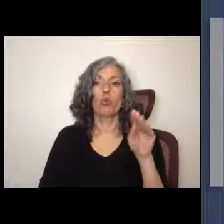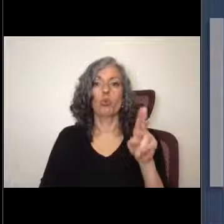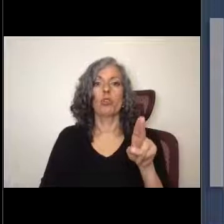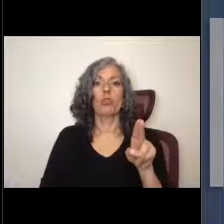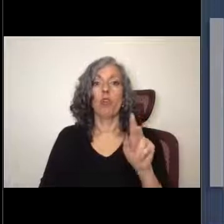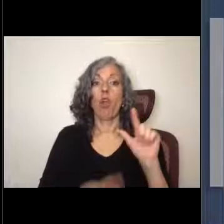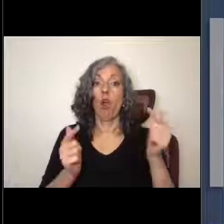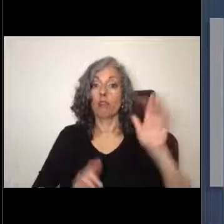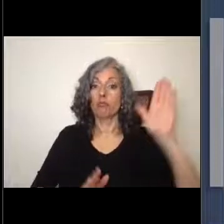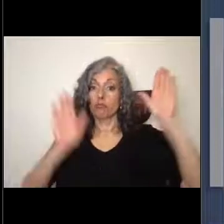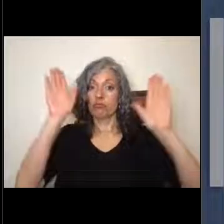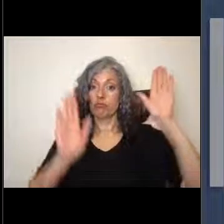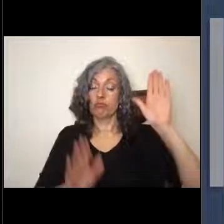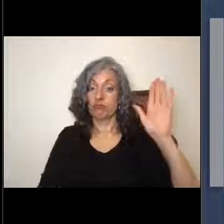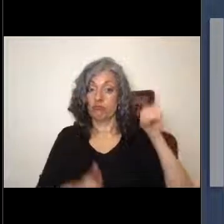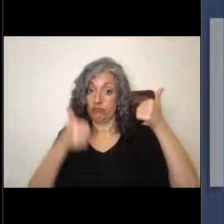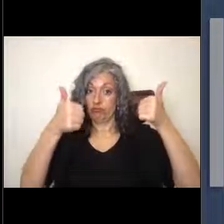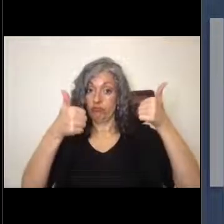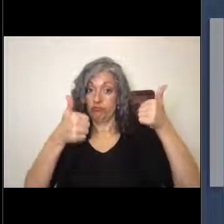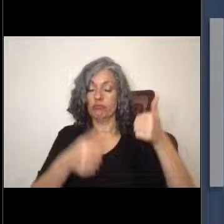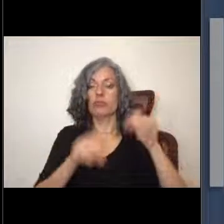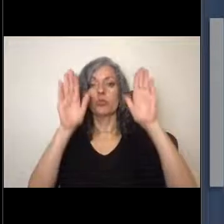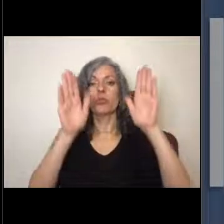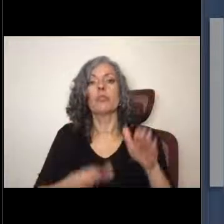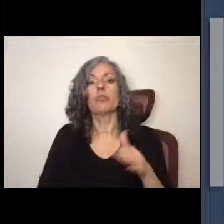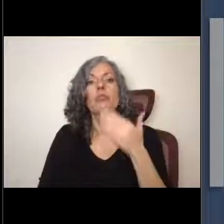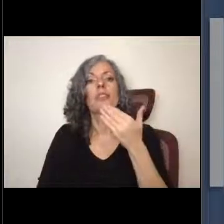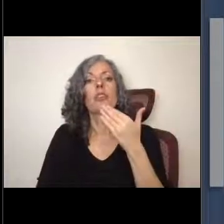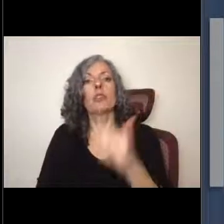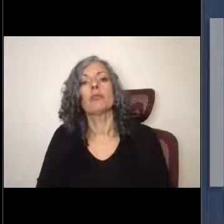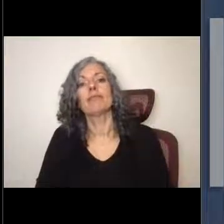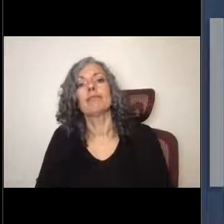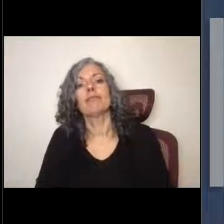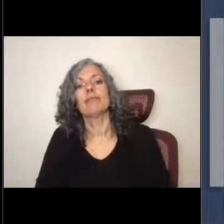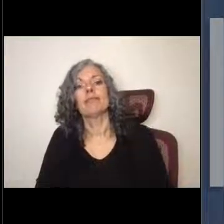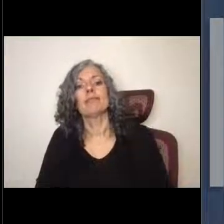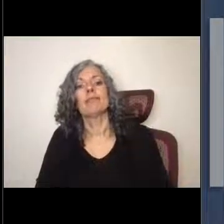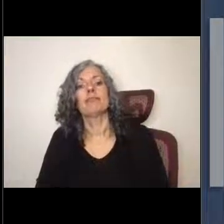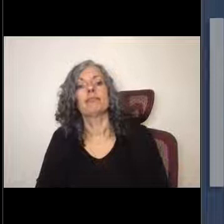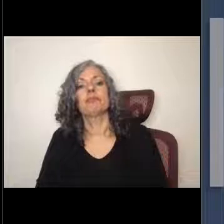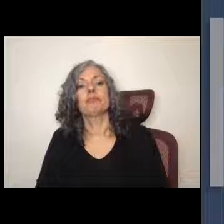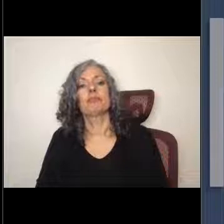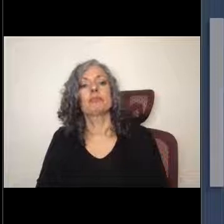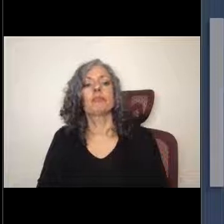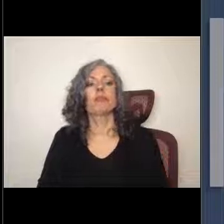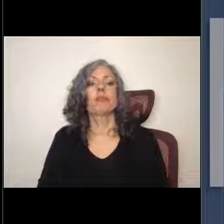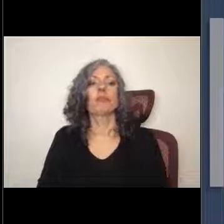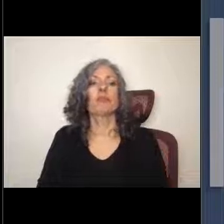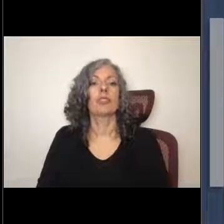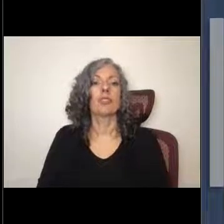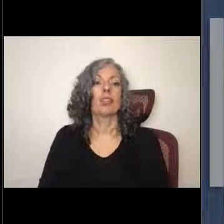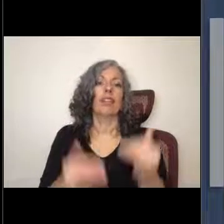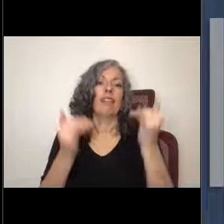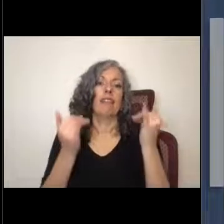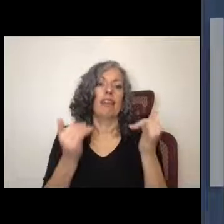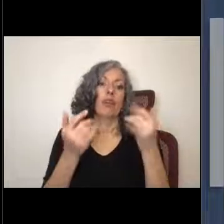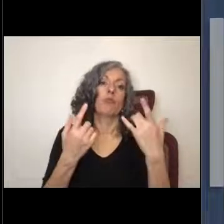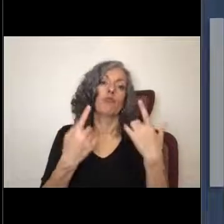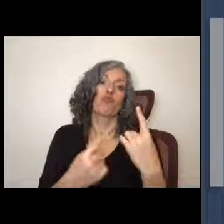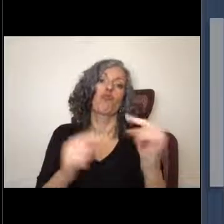favor? Aye. Excellent. Thank you. Thank you very much. Item 72. Commissioners, I am going to attempt